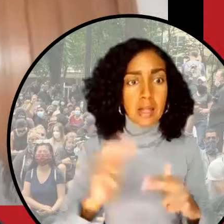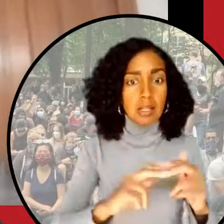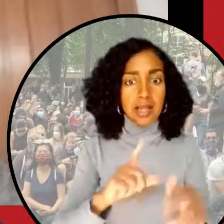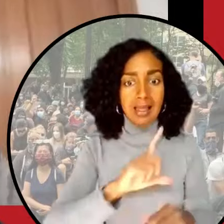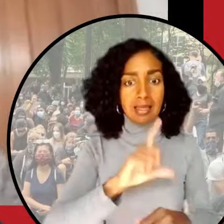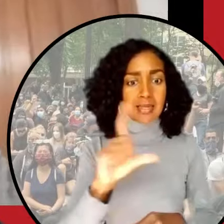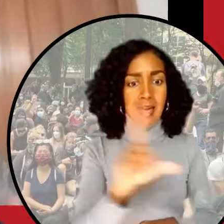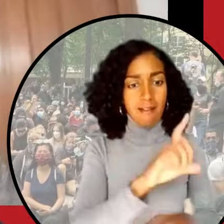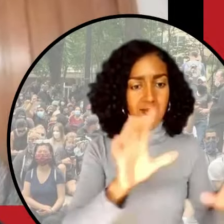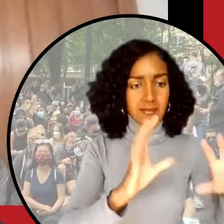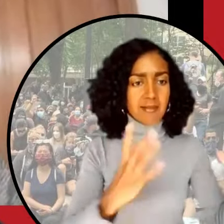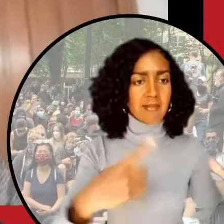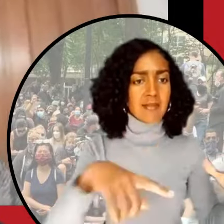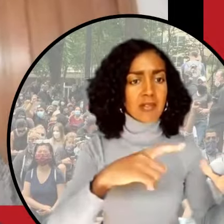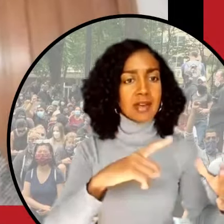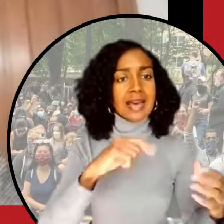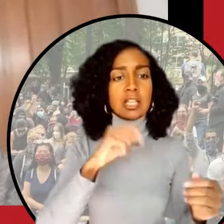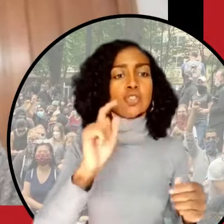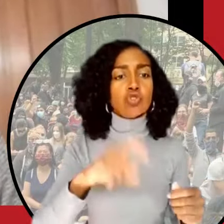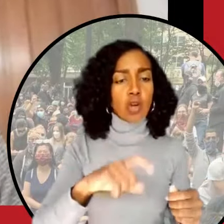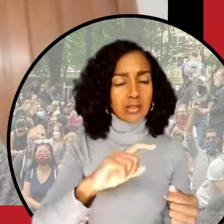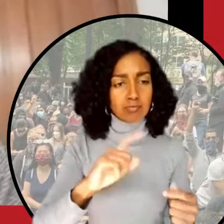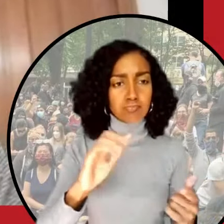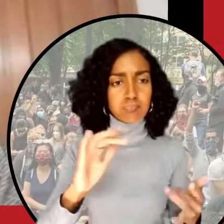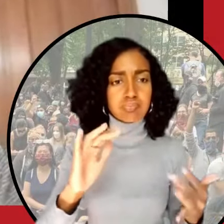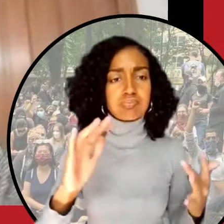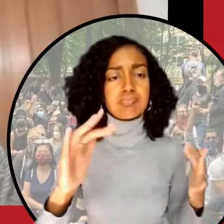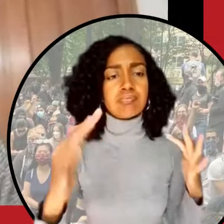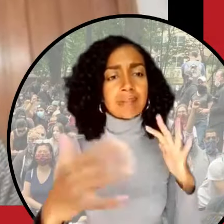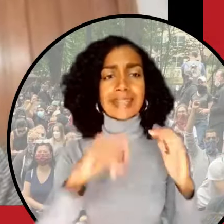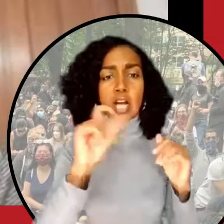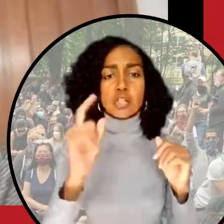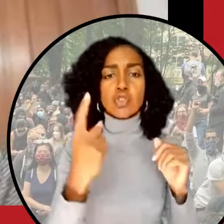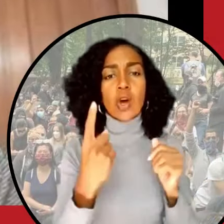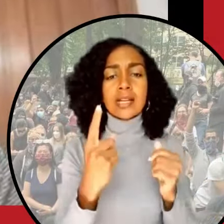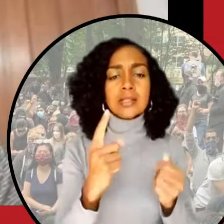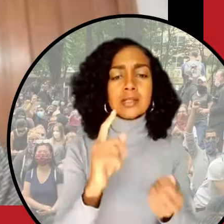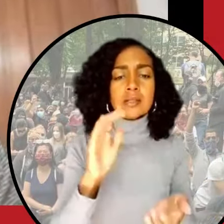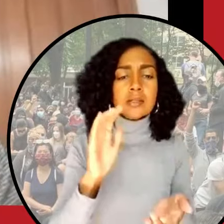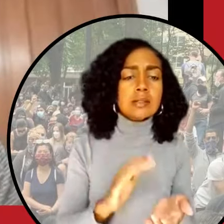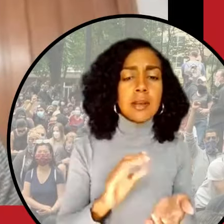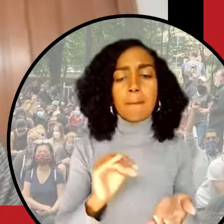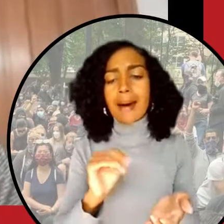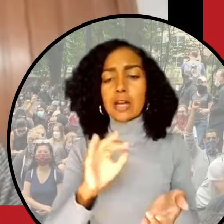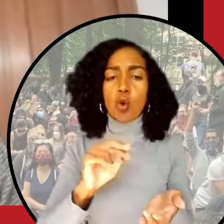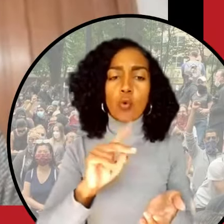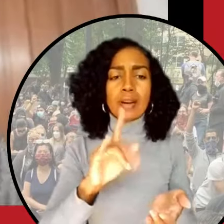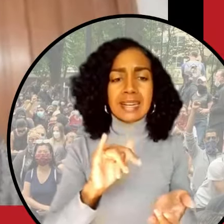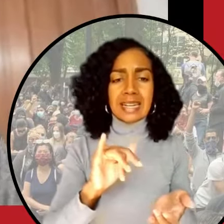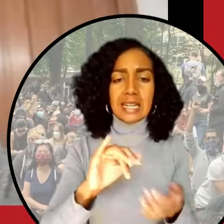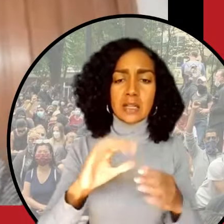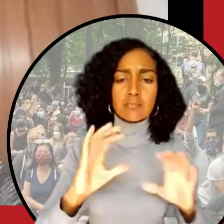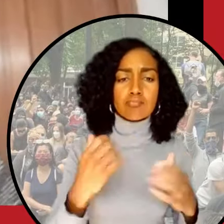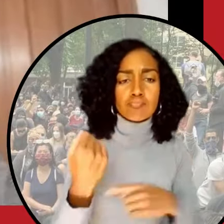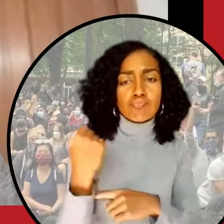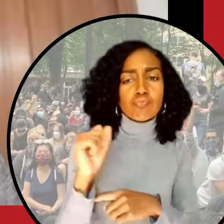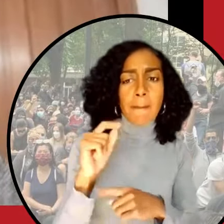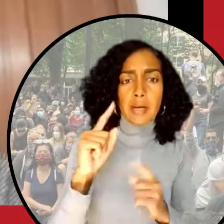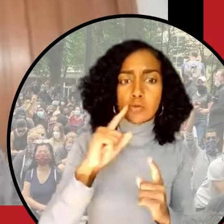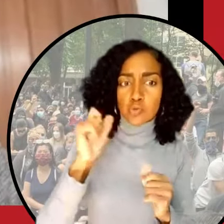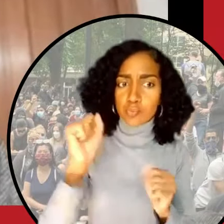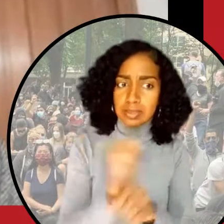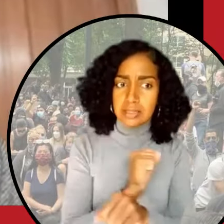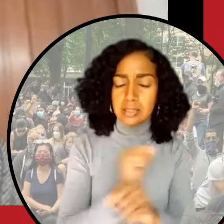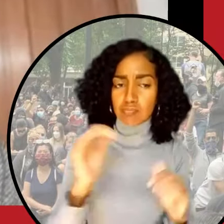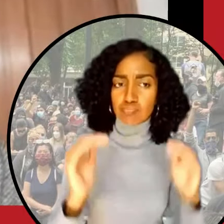move beyond being a minority force and into actually winning victories. And I think something that's very important to do